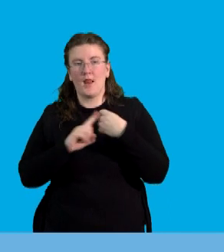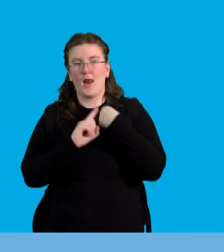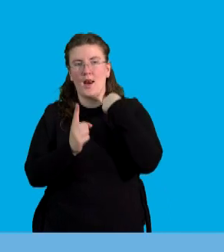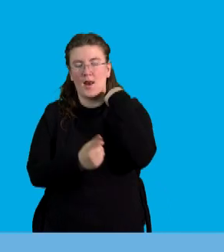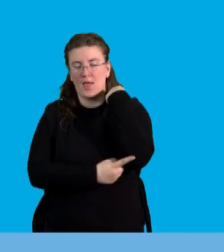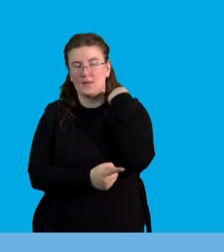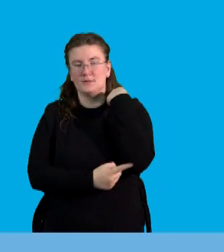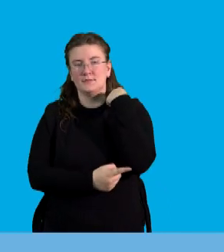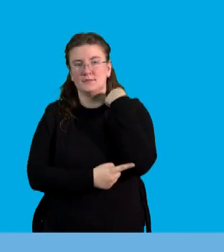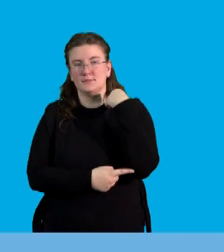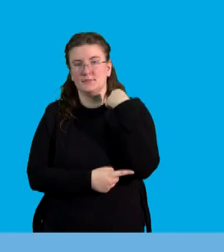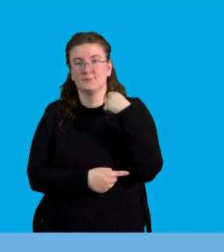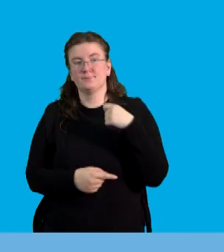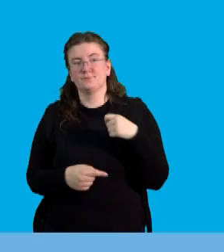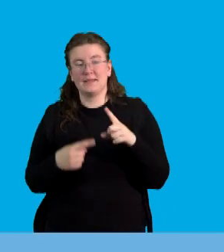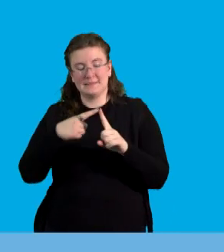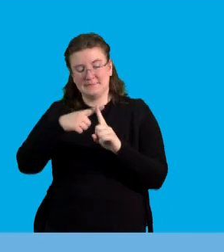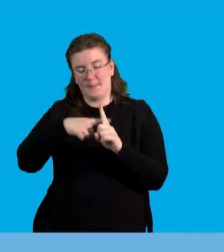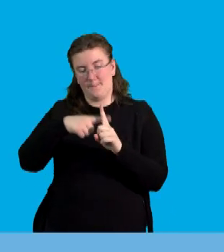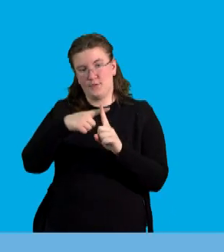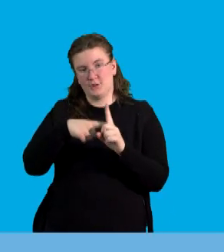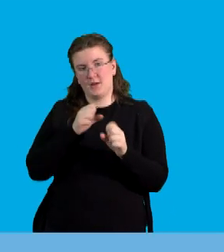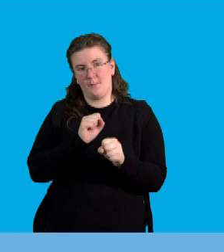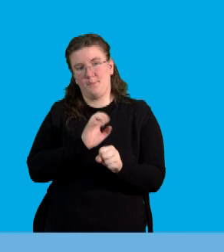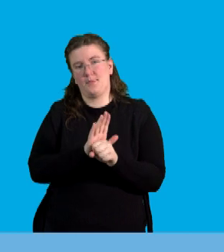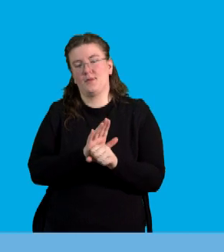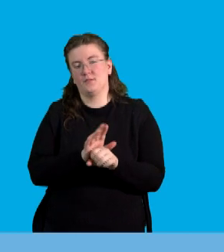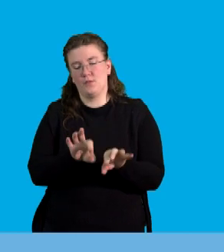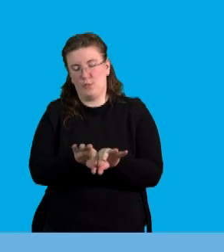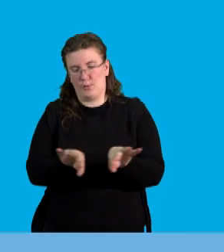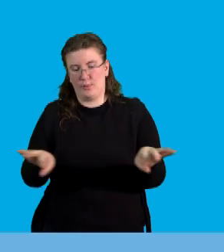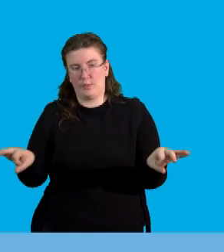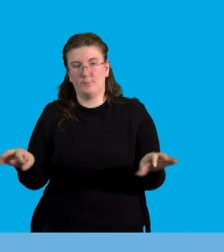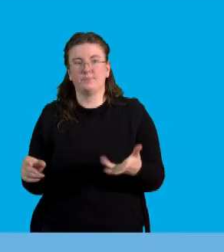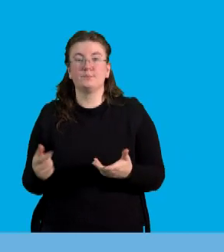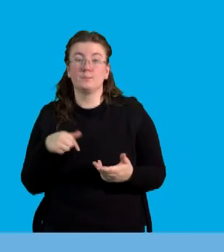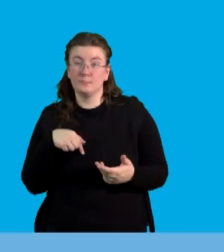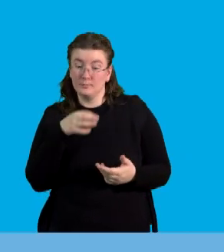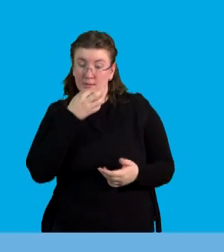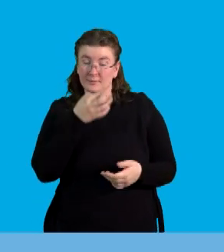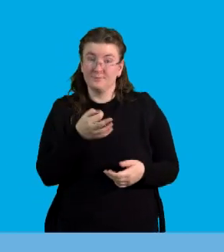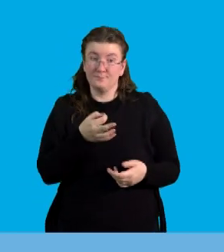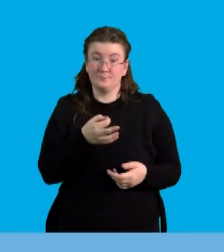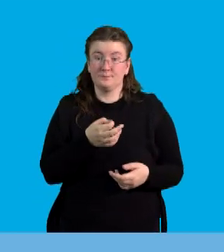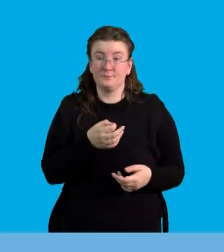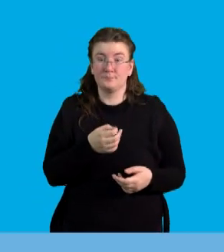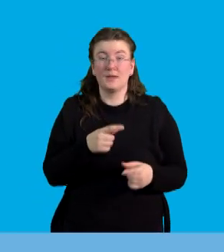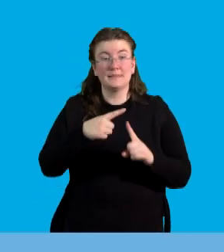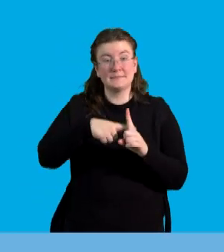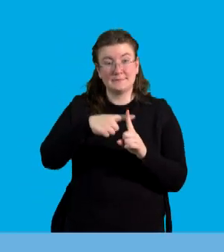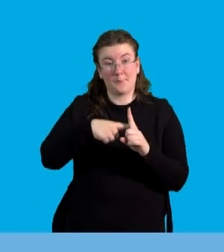the last factor which is affecting the resistance is the temperature of the conductor. So what we are saying with that is